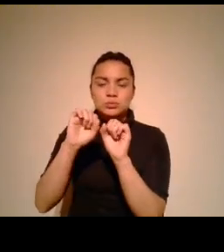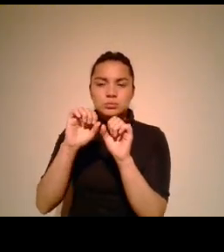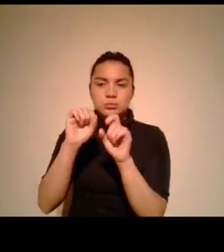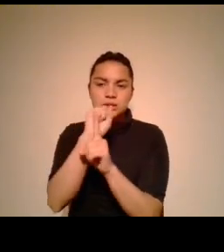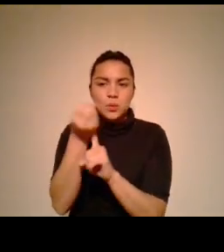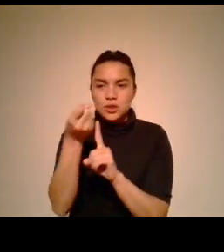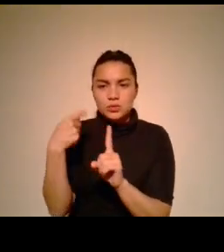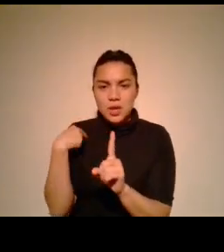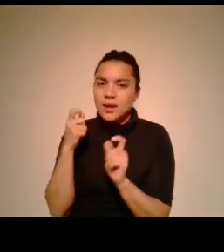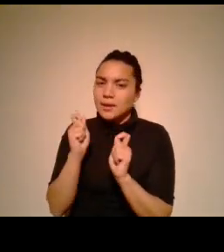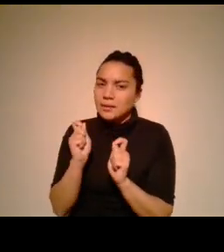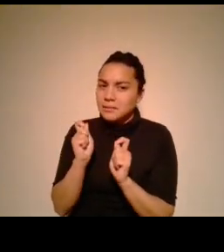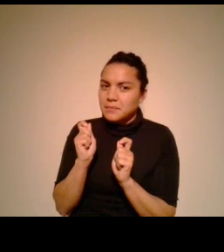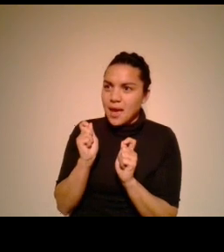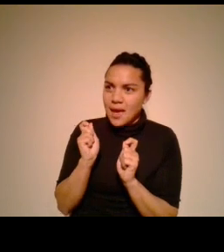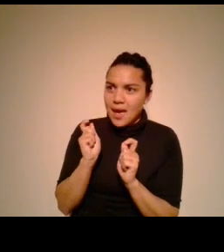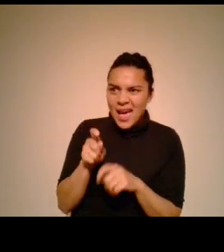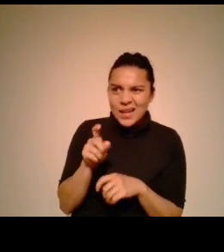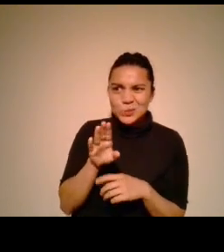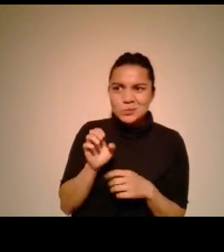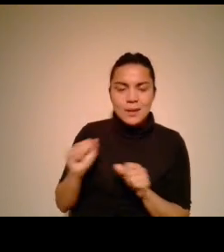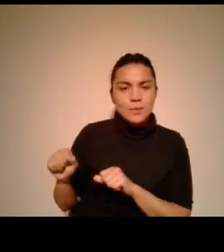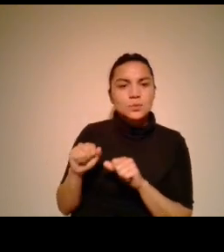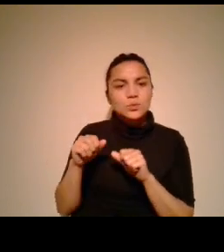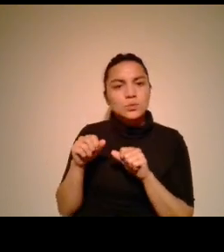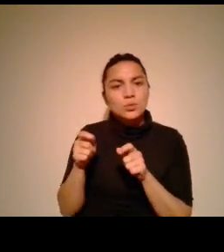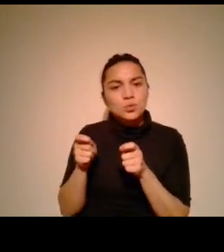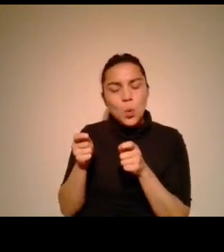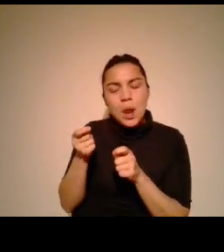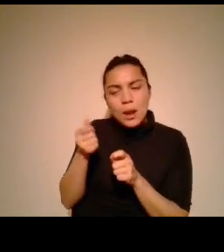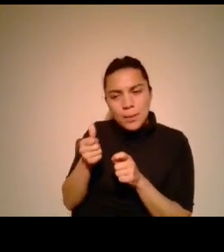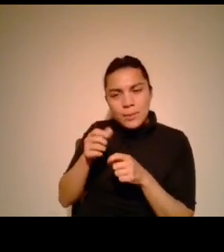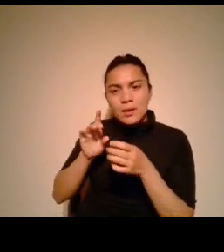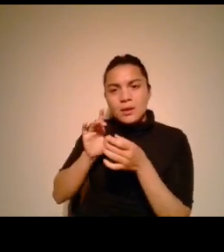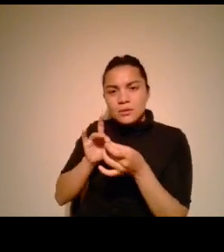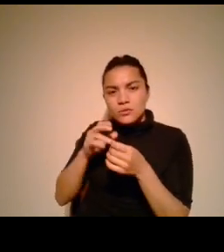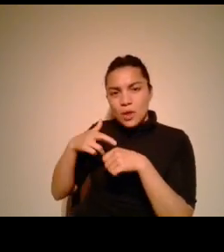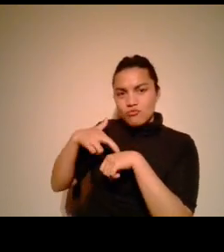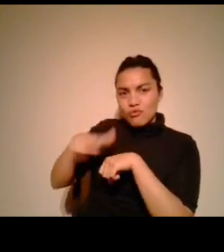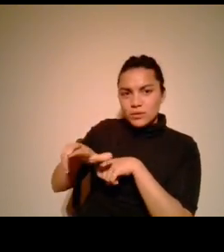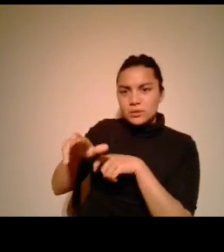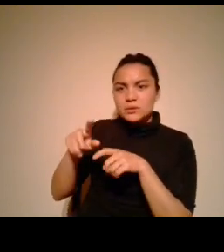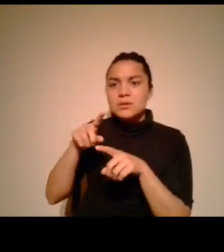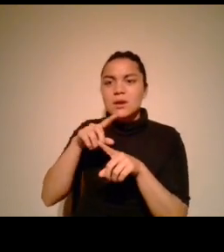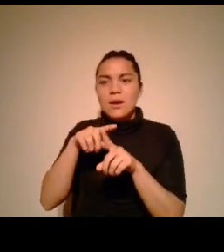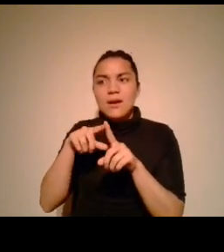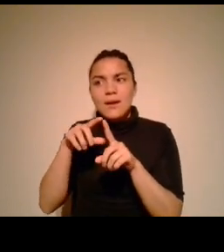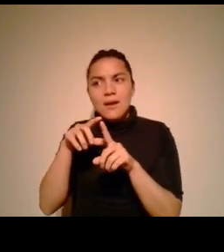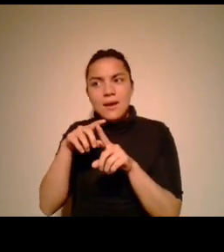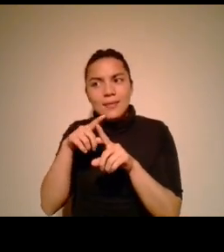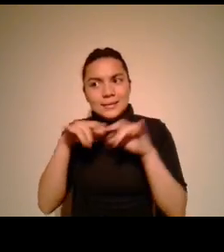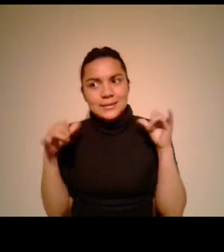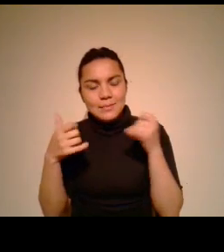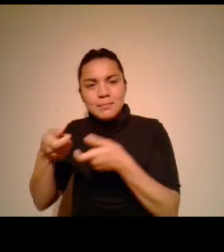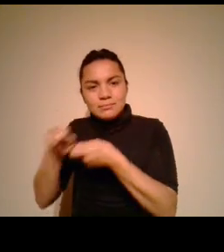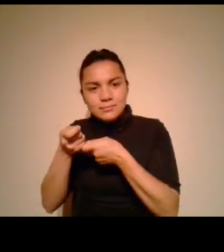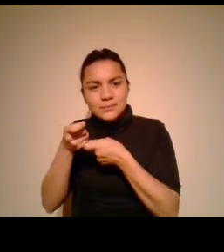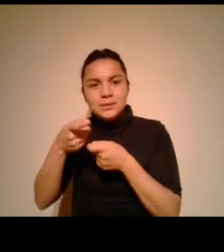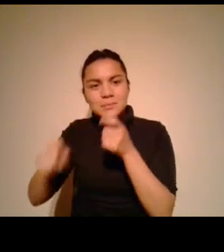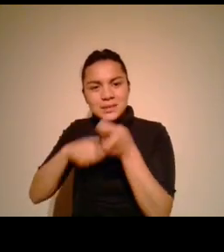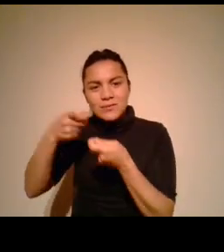of the reference, but still allow for very naturalistic pronoun use. And so what I ended up doing was I ended up